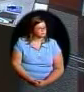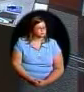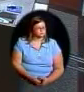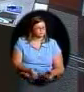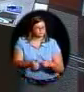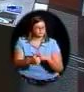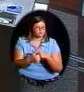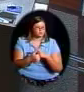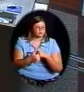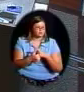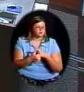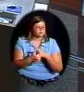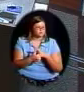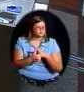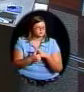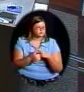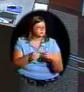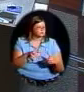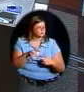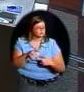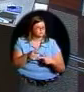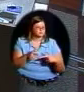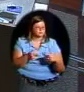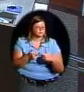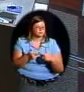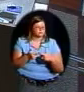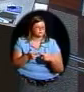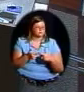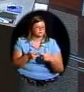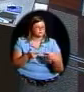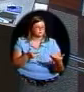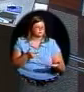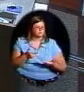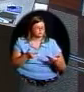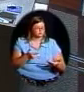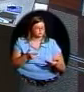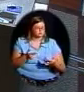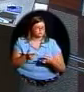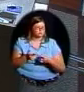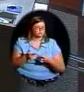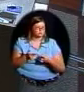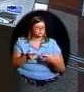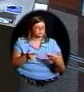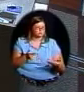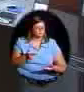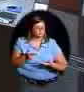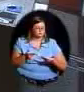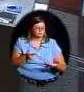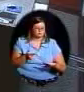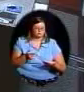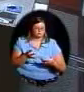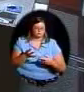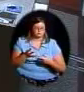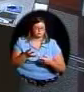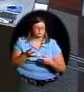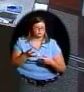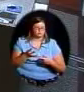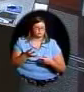Miss Ashley? Mr. Churchman? Here. Dr. Daniels? Here. Mr.